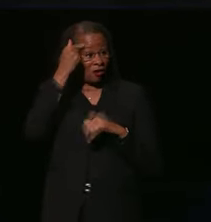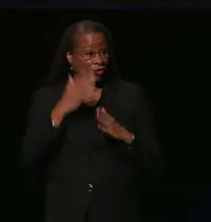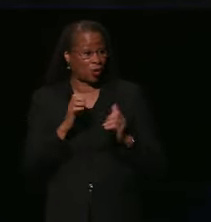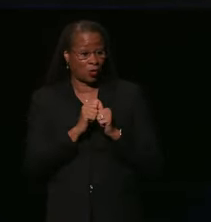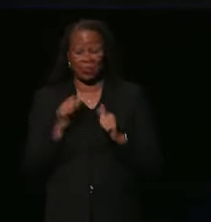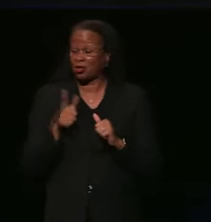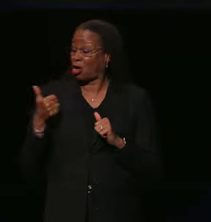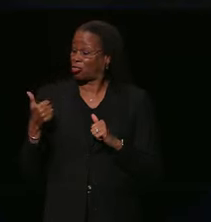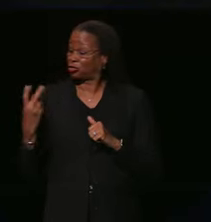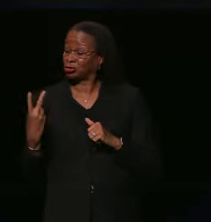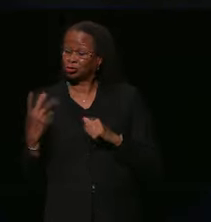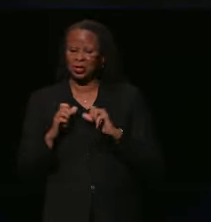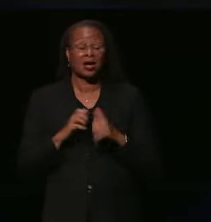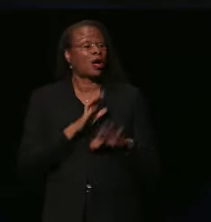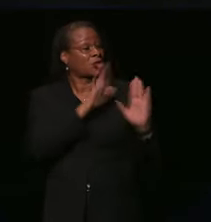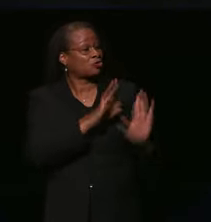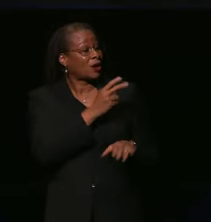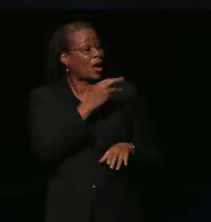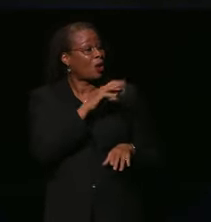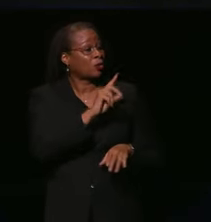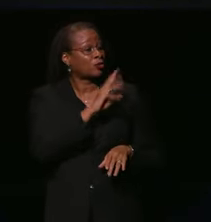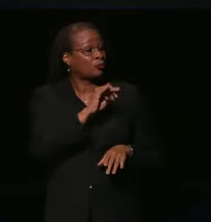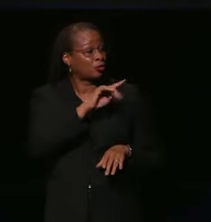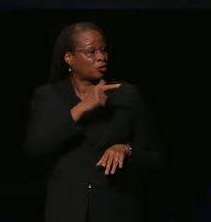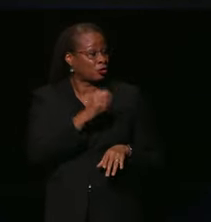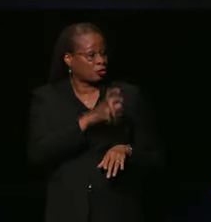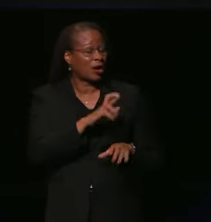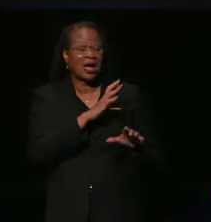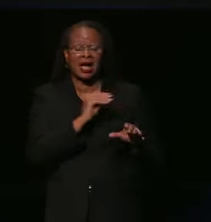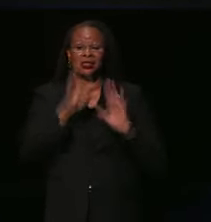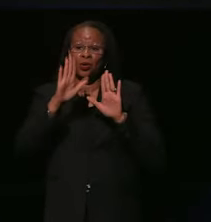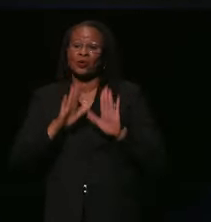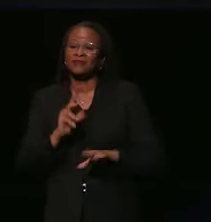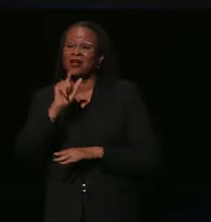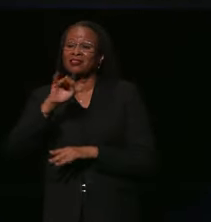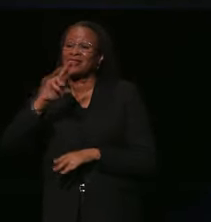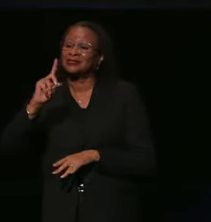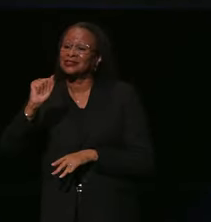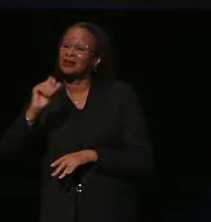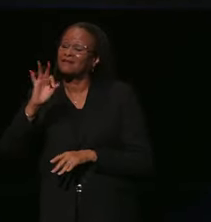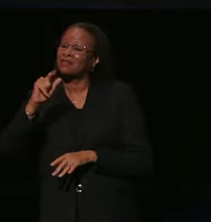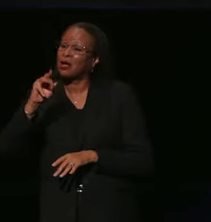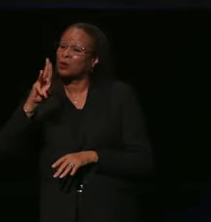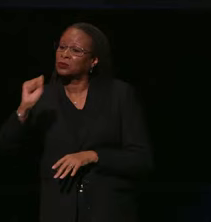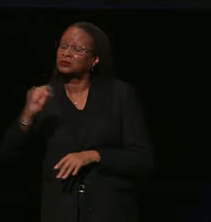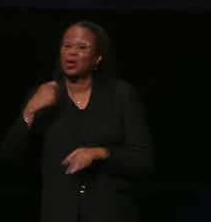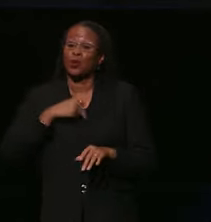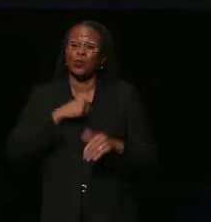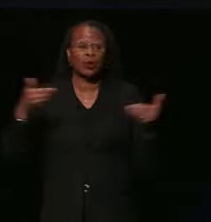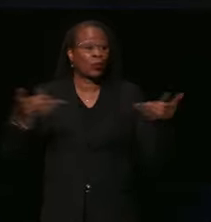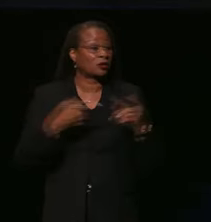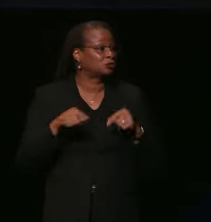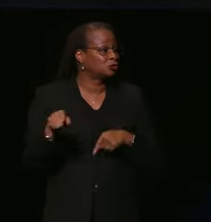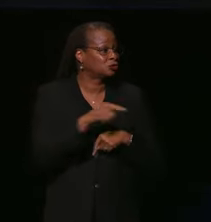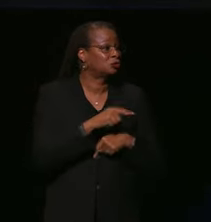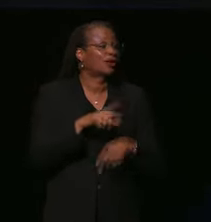with my fellow governors, the great Howard Berger and the great Linda Flowers, we welcome you to